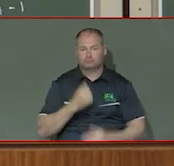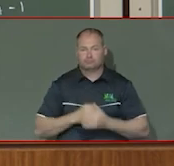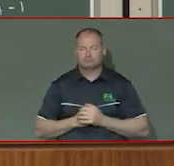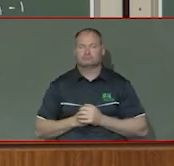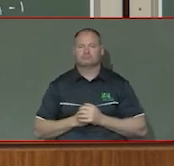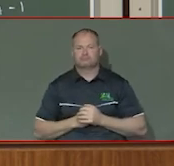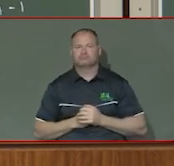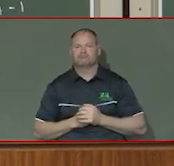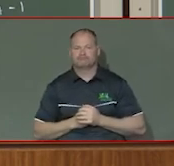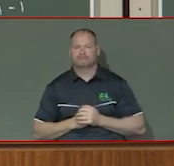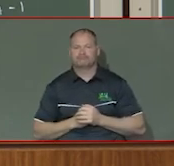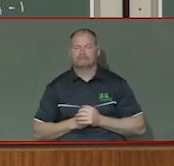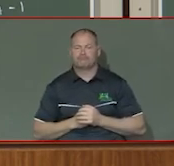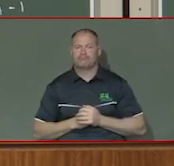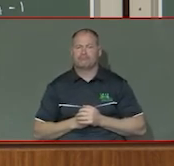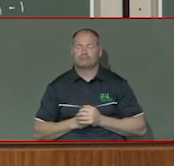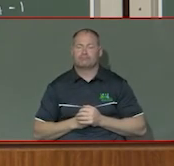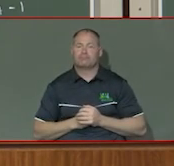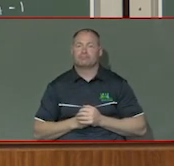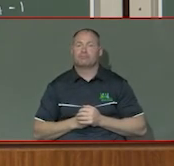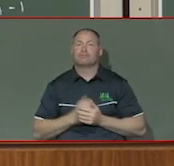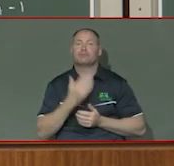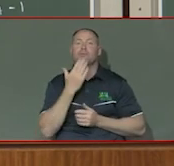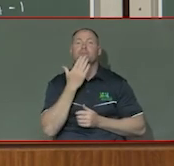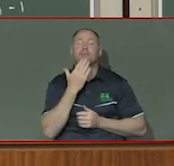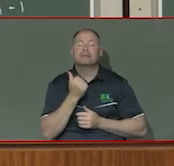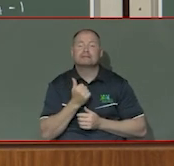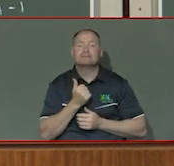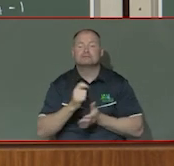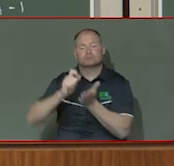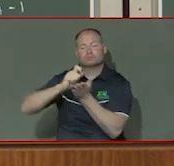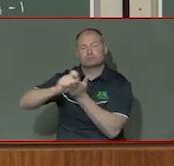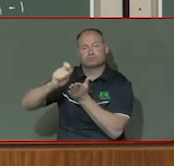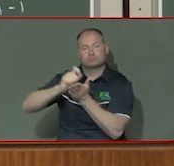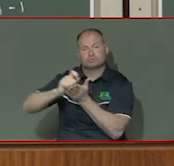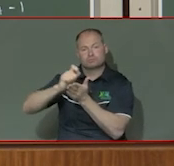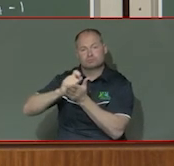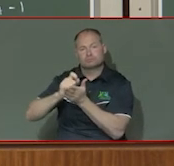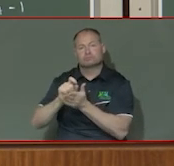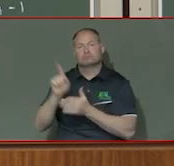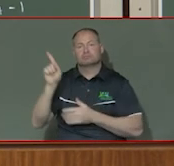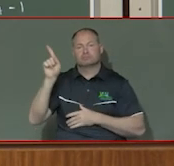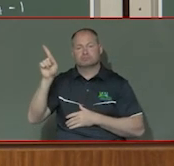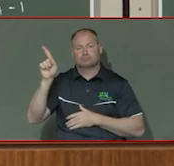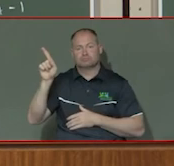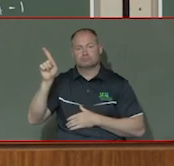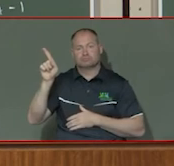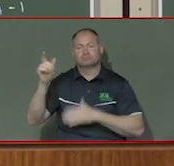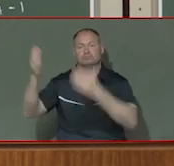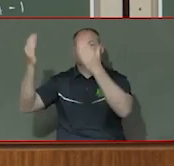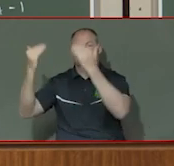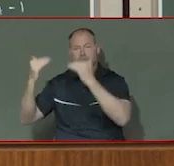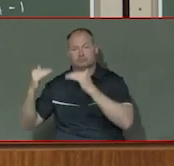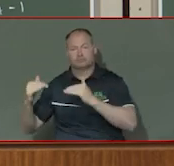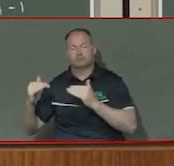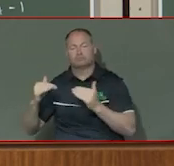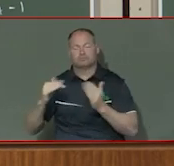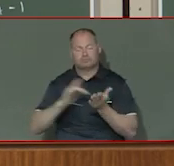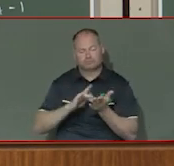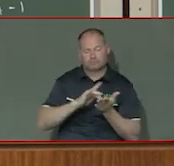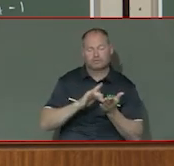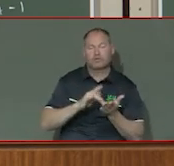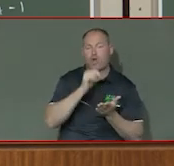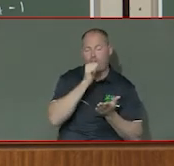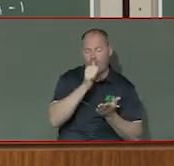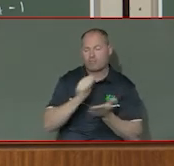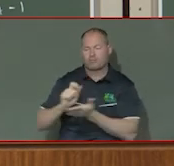So please make sure that you express it as an acute angle, then you may use your calculator, even if they say do not